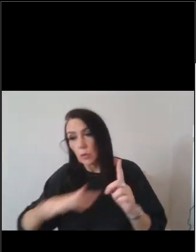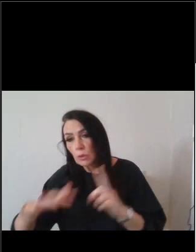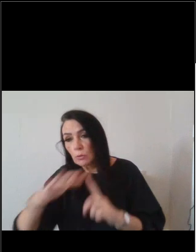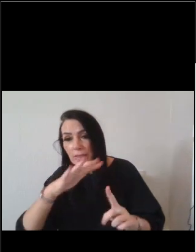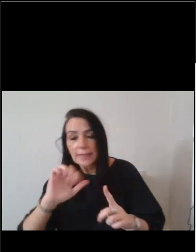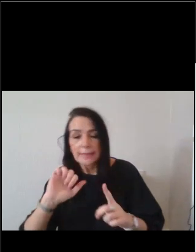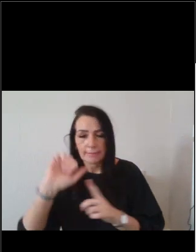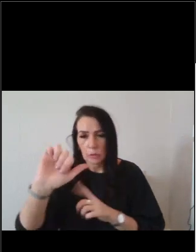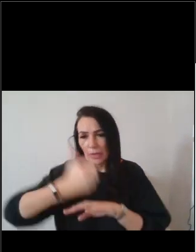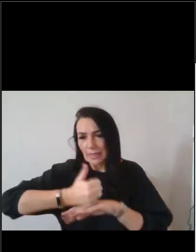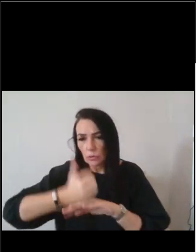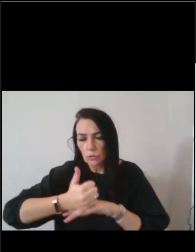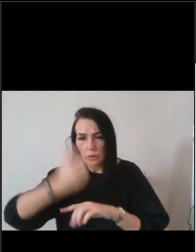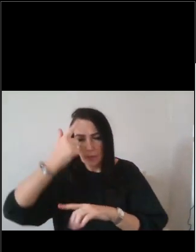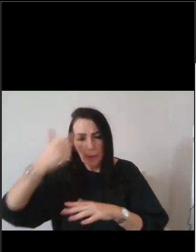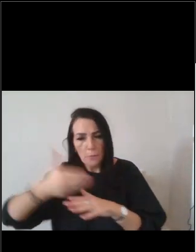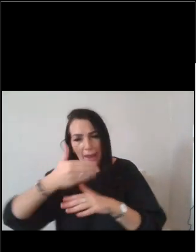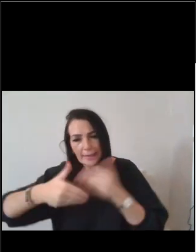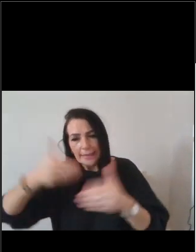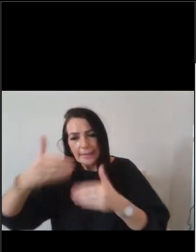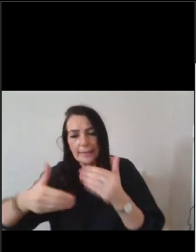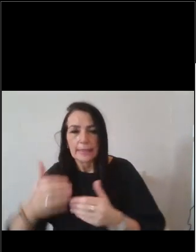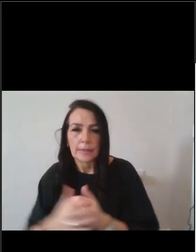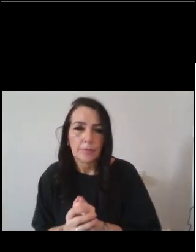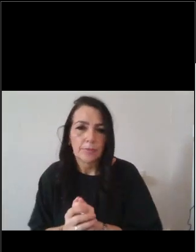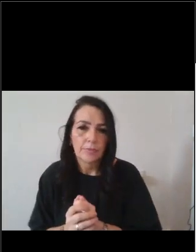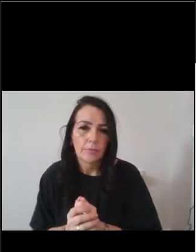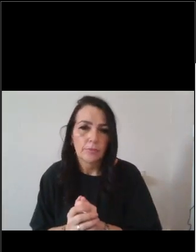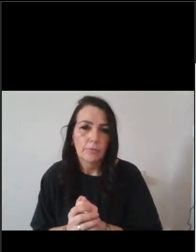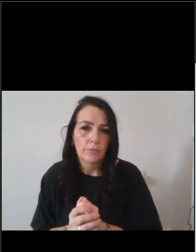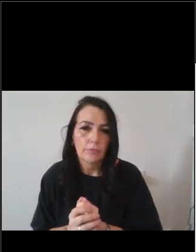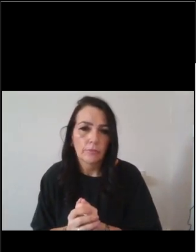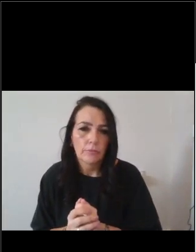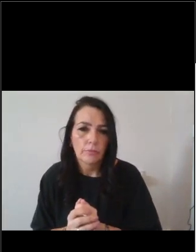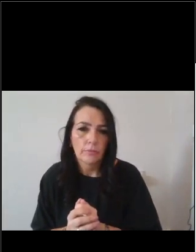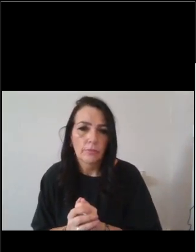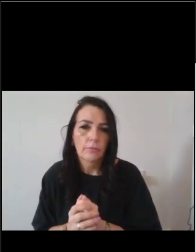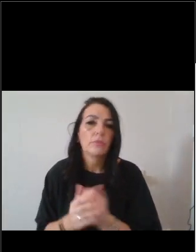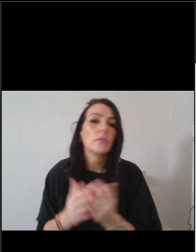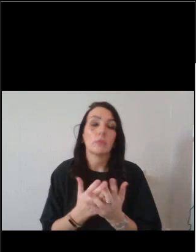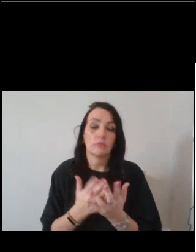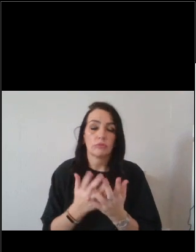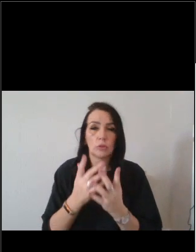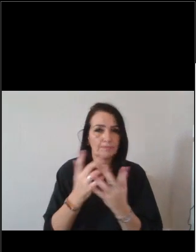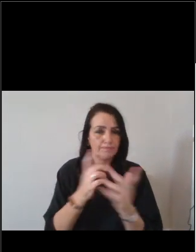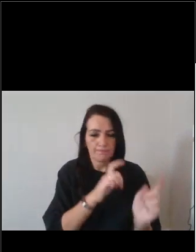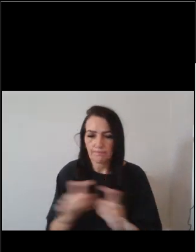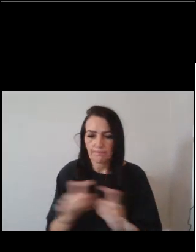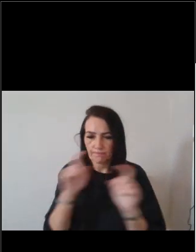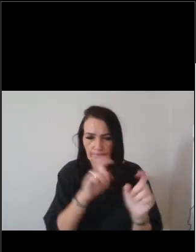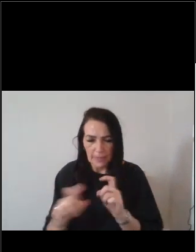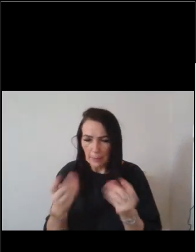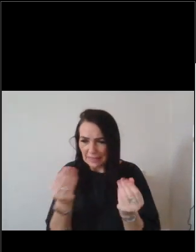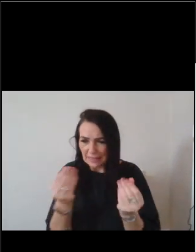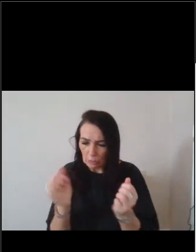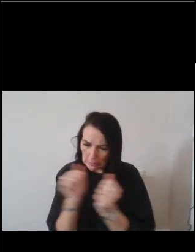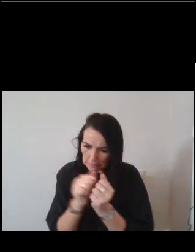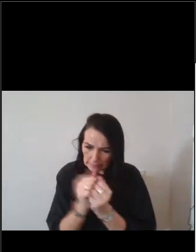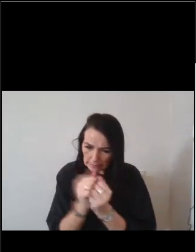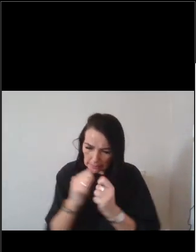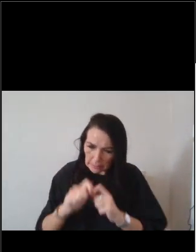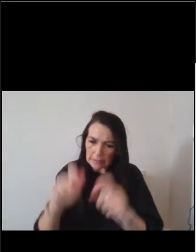practice, or the capacity to maintain or improve the state and availability of desirable materials or